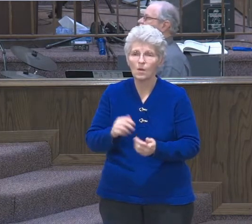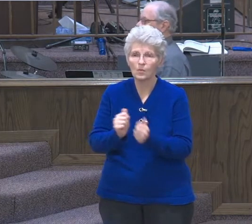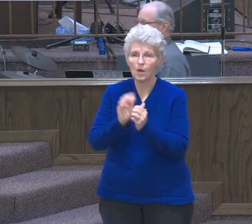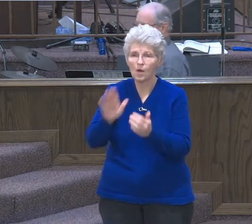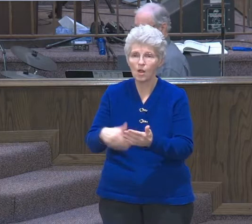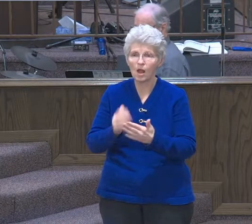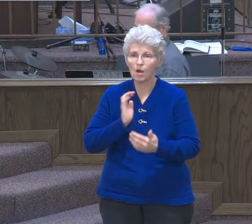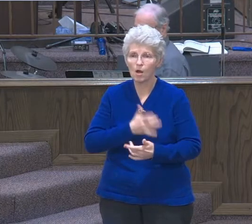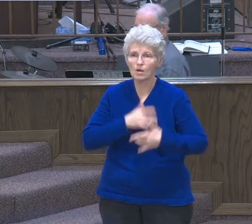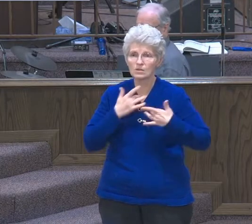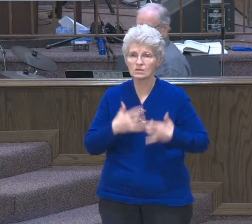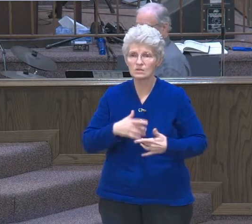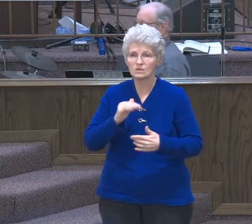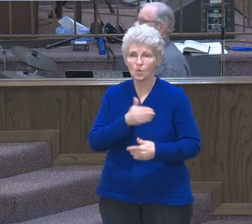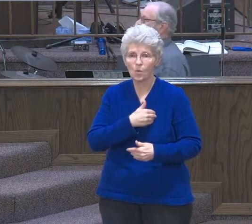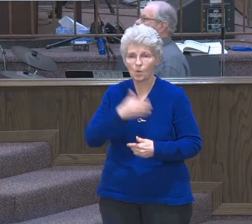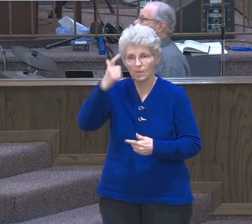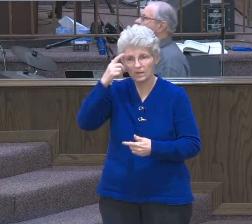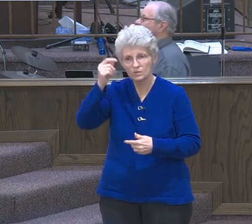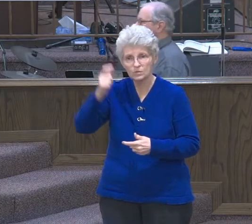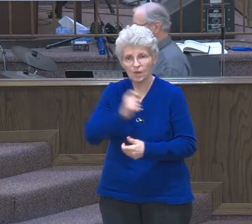bow. With all our heart, soul,